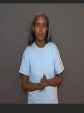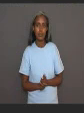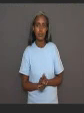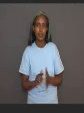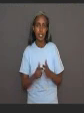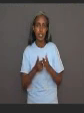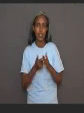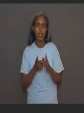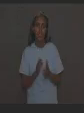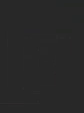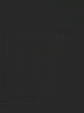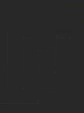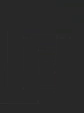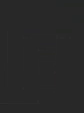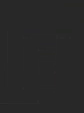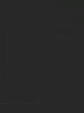Begin.